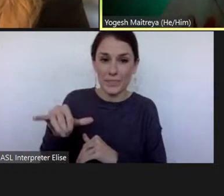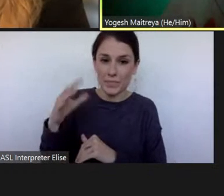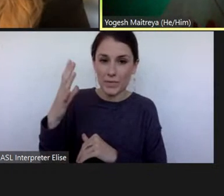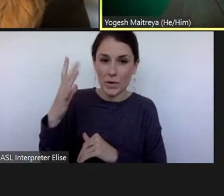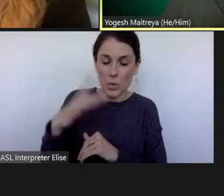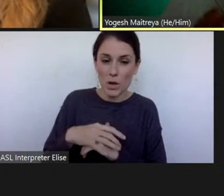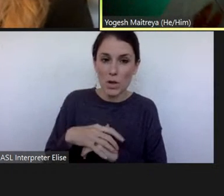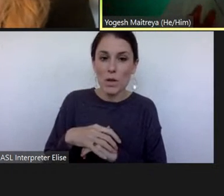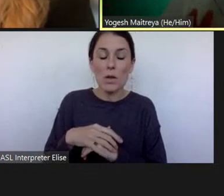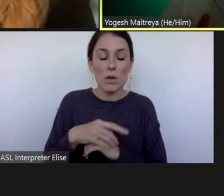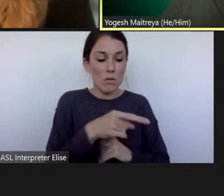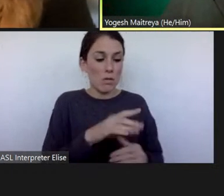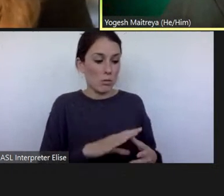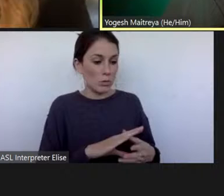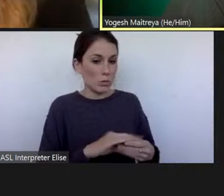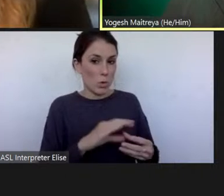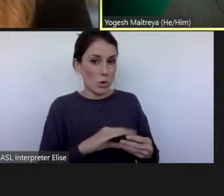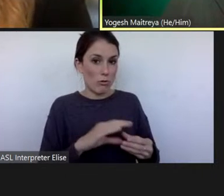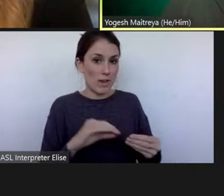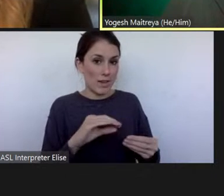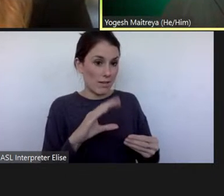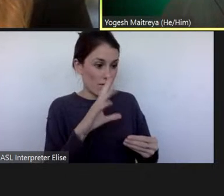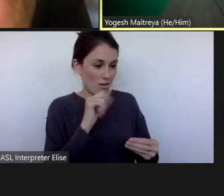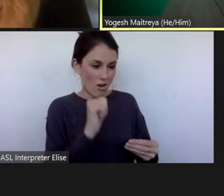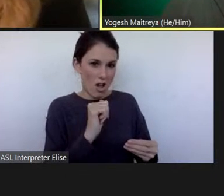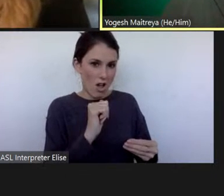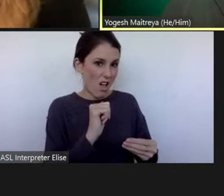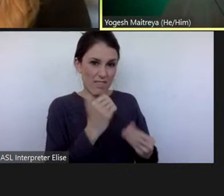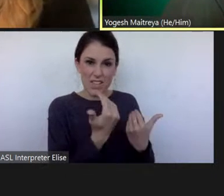these stories won't die.